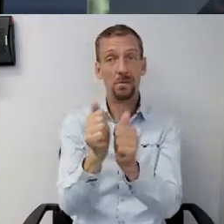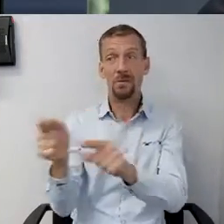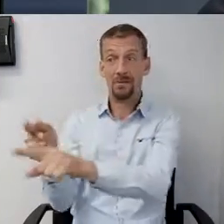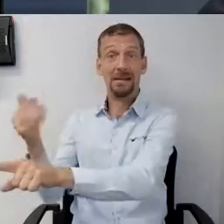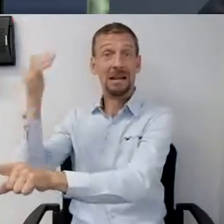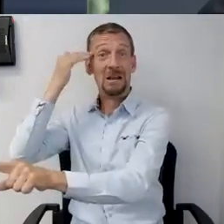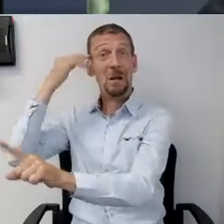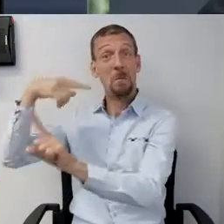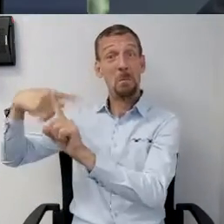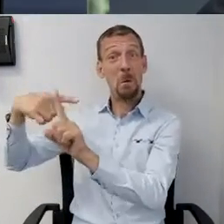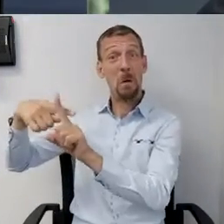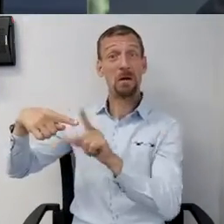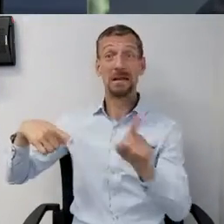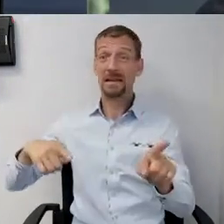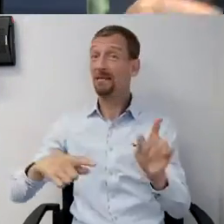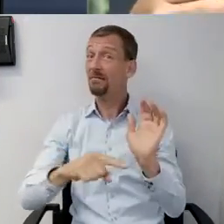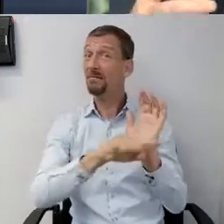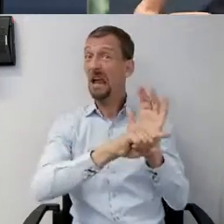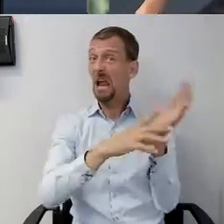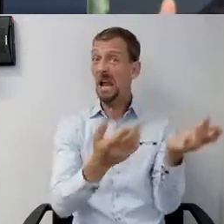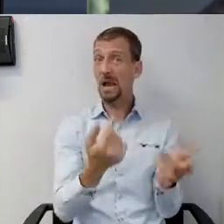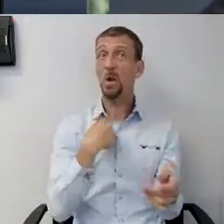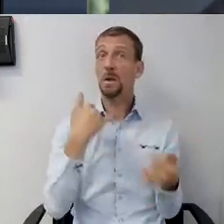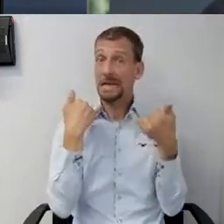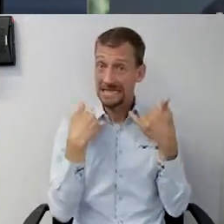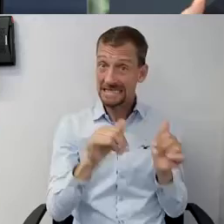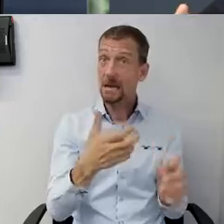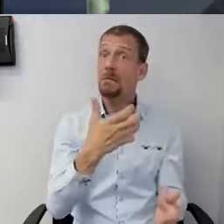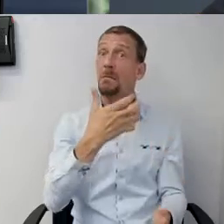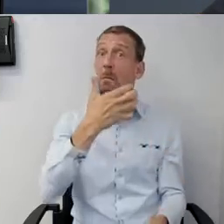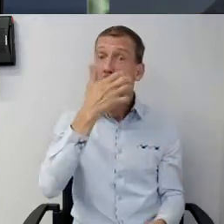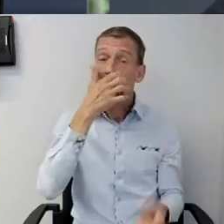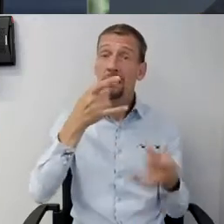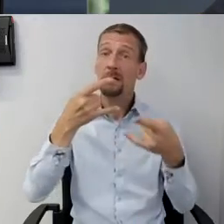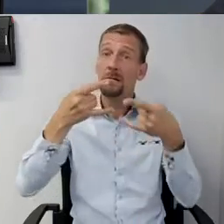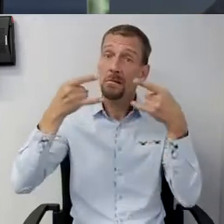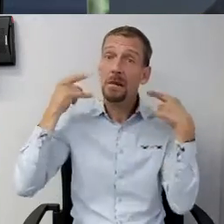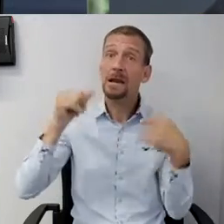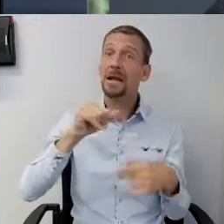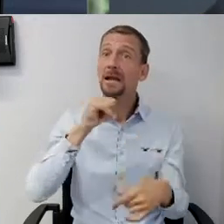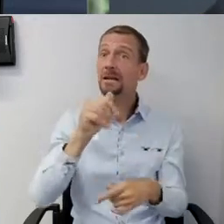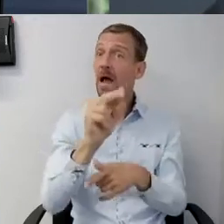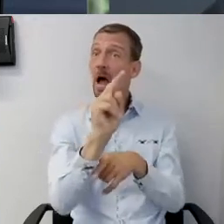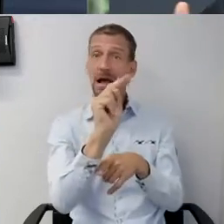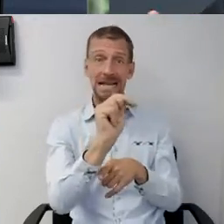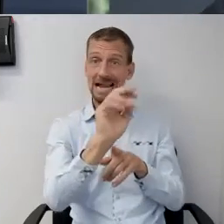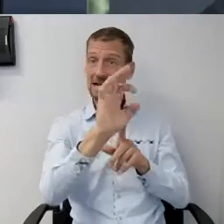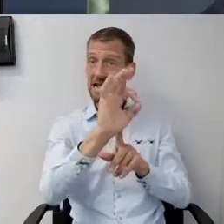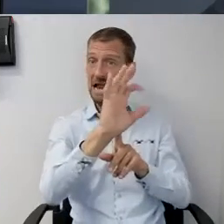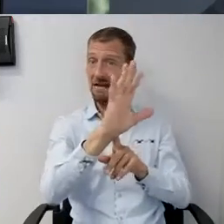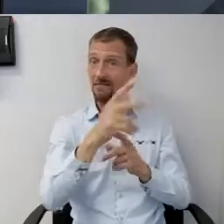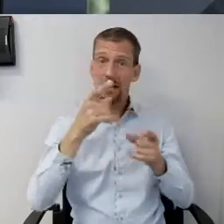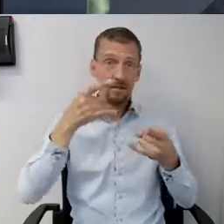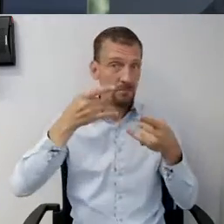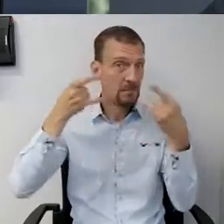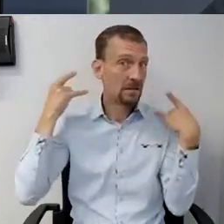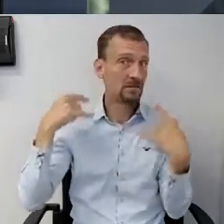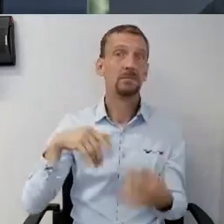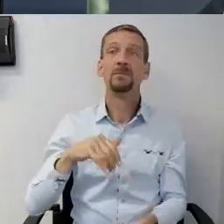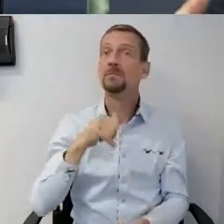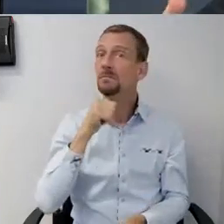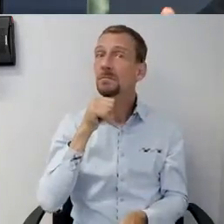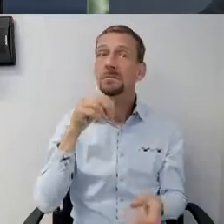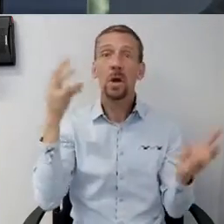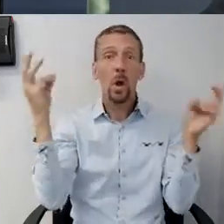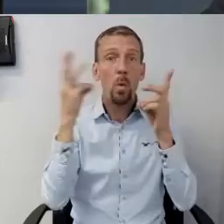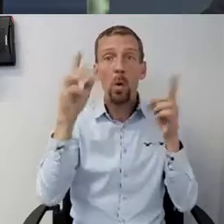known positive COVID patient. We still wear masks, but we're not wearing an N95 mask, and we're not worried about